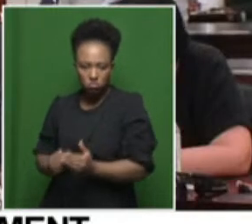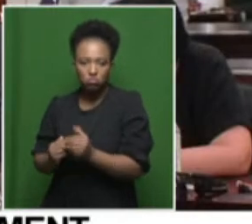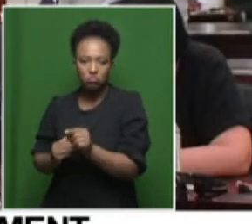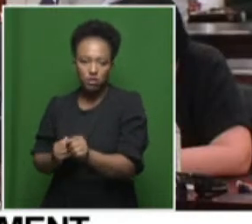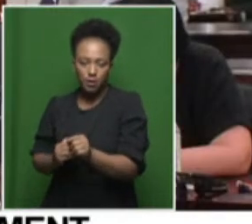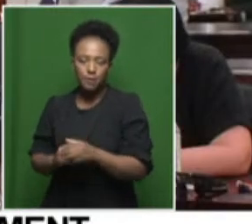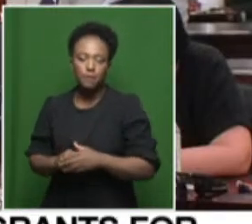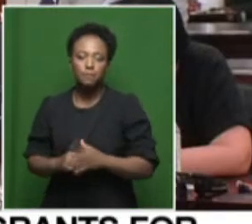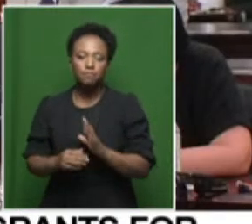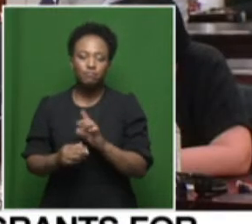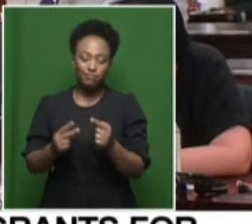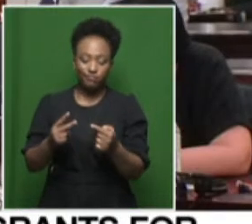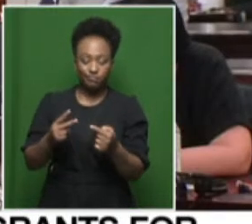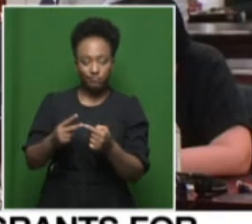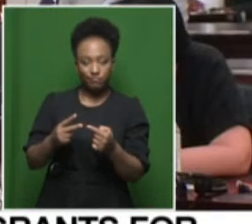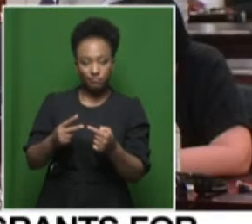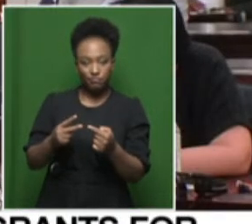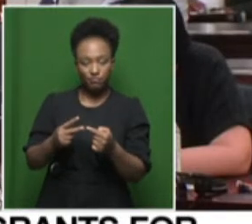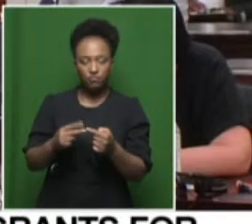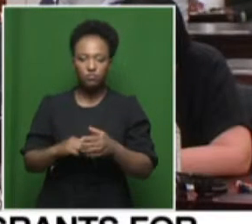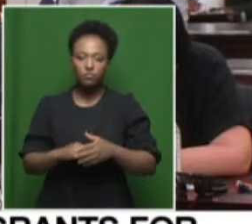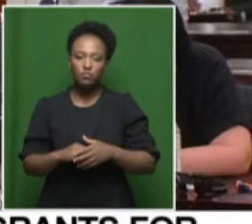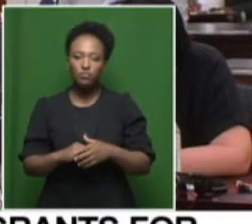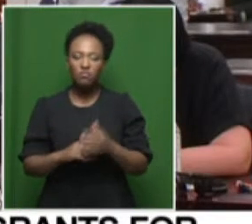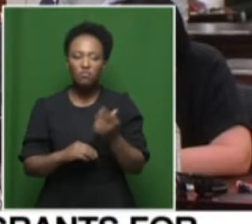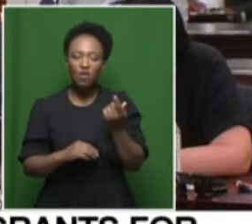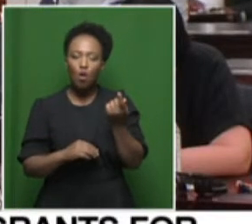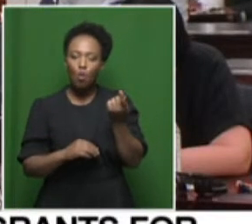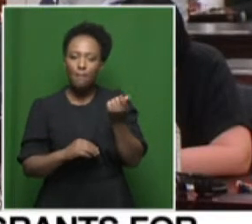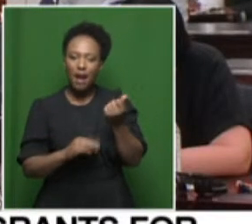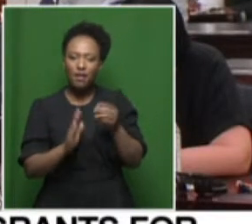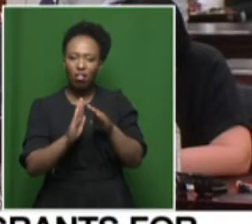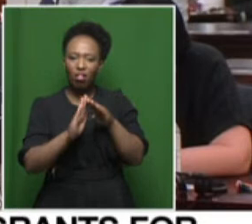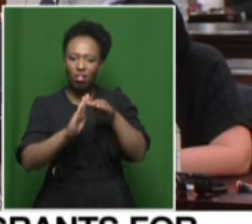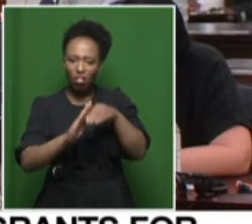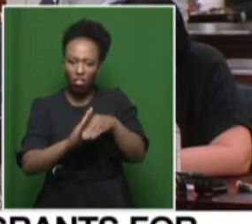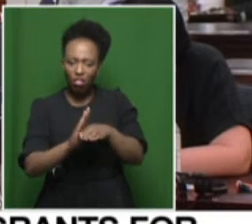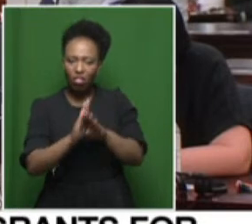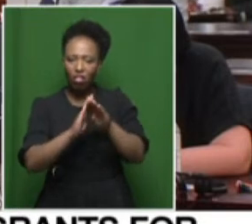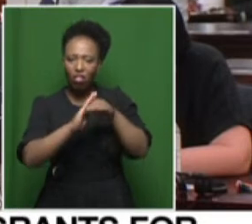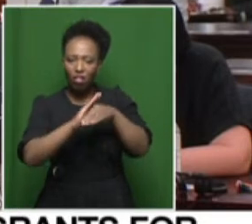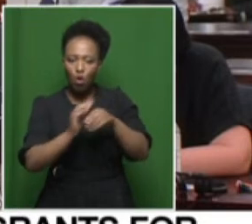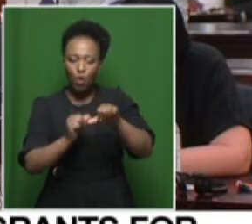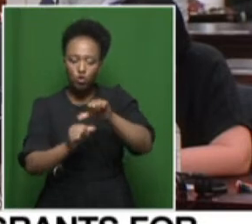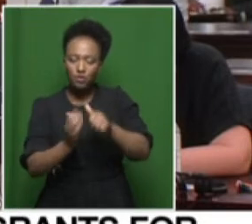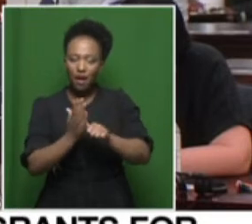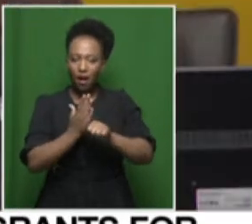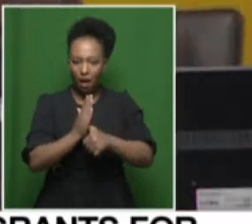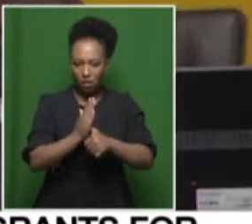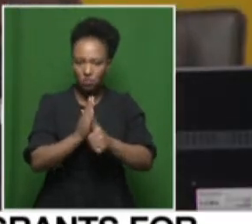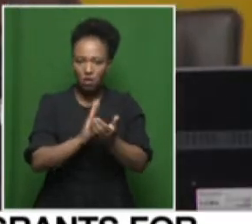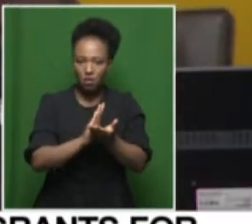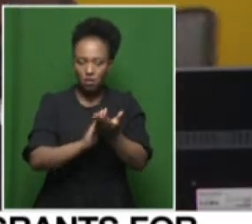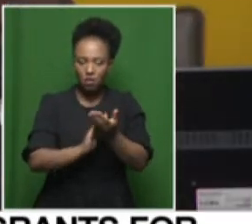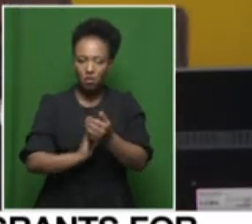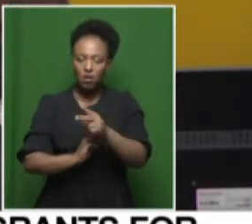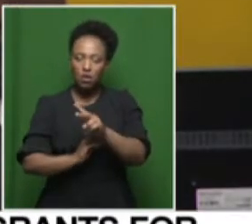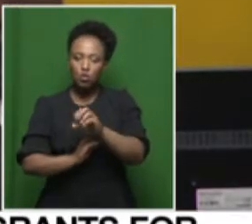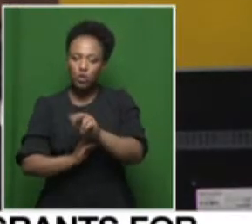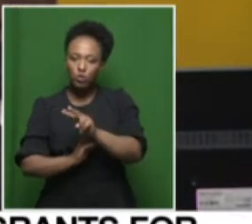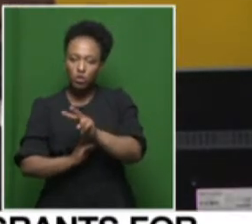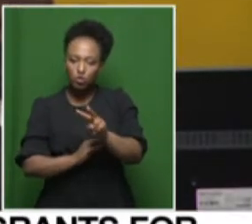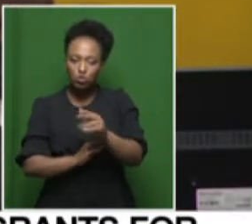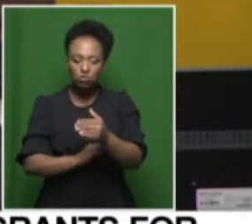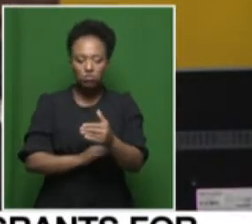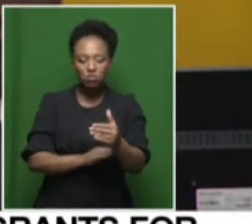Second, to provide inflationary increases to permanent social grants. For